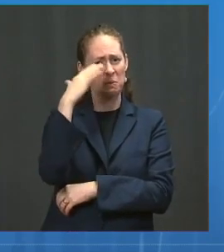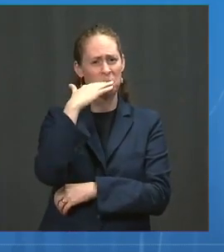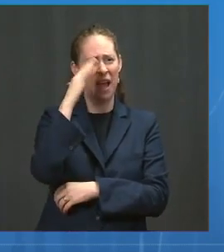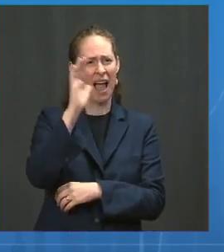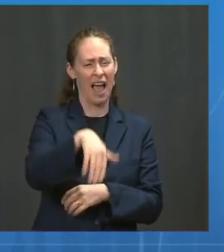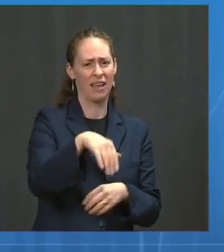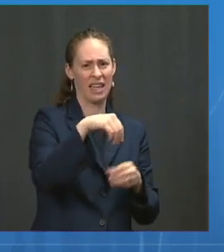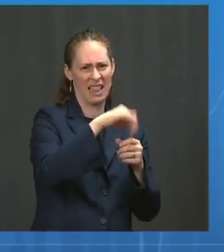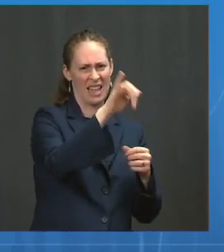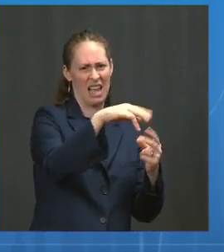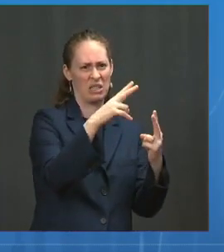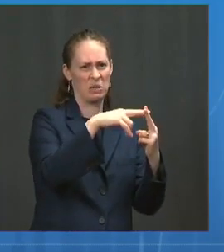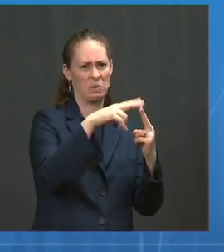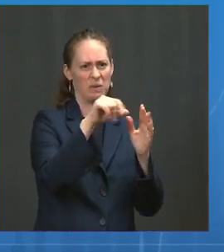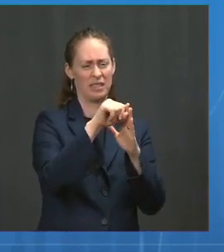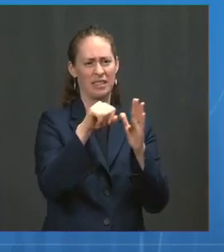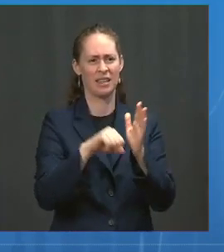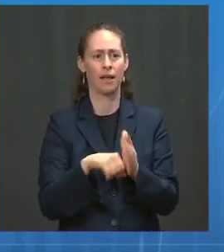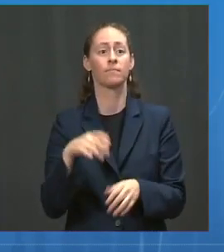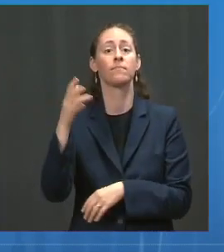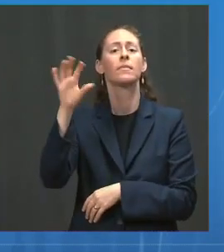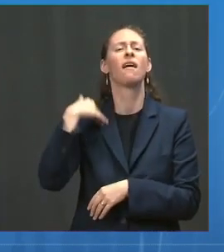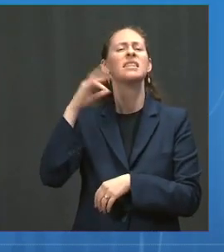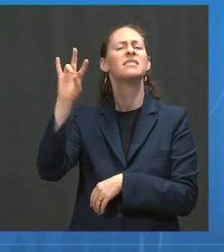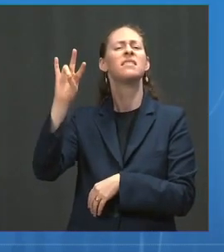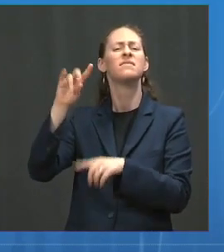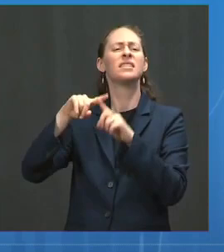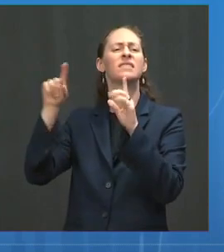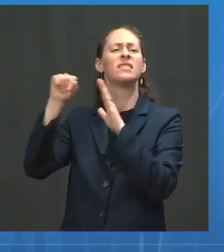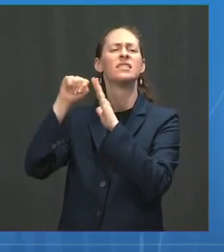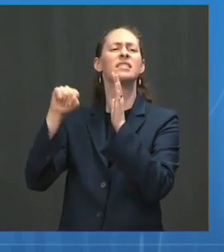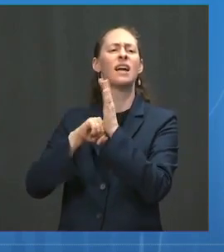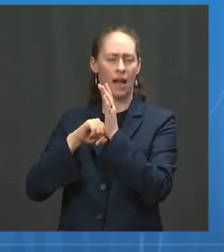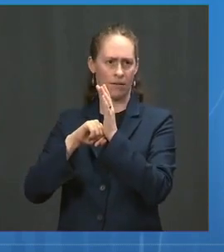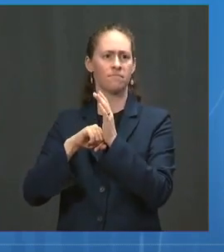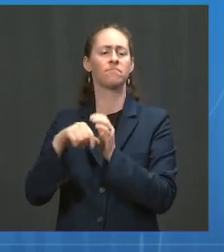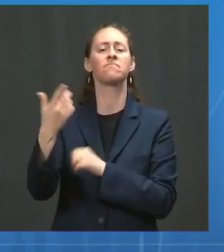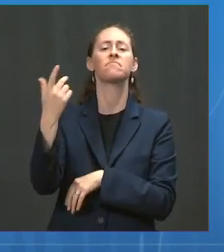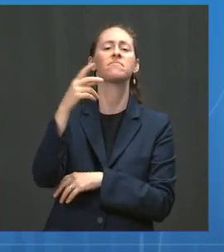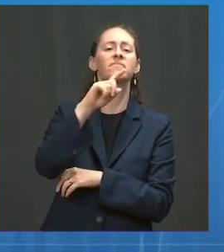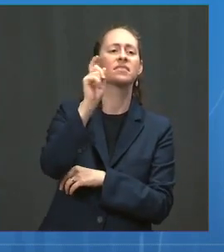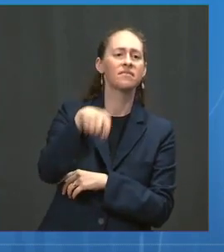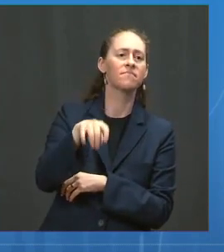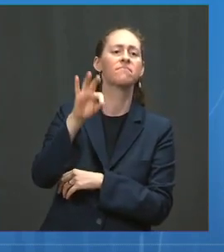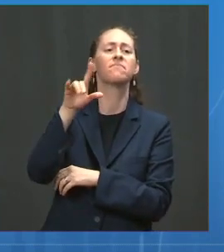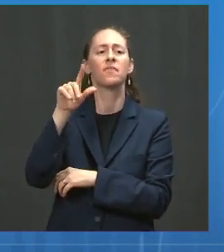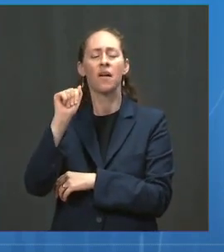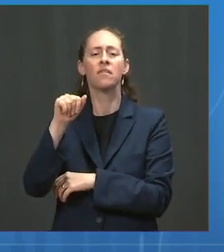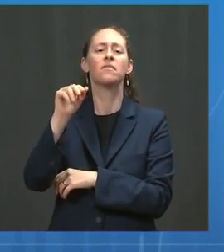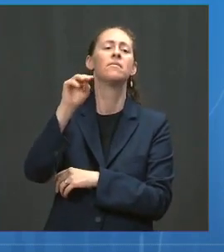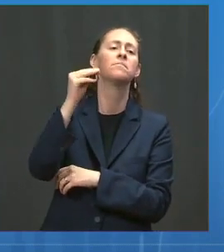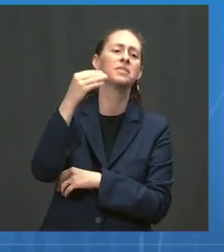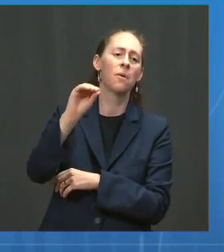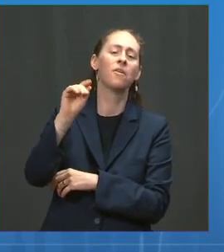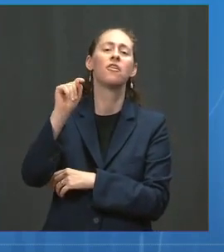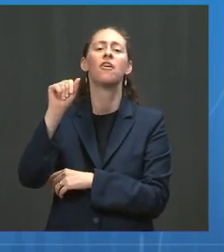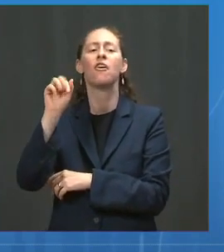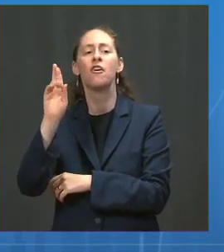alone, Florida, Texas, Missouri, Arkansas, Louisiana, Alabama,